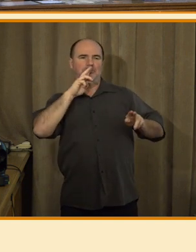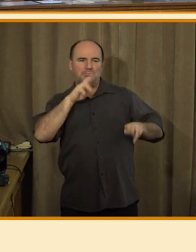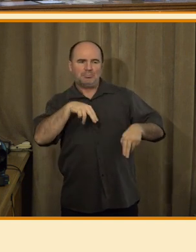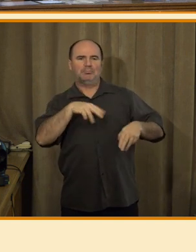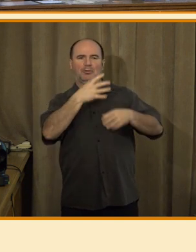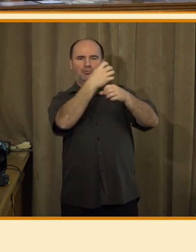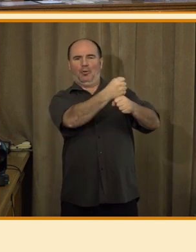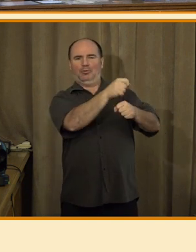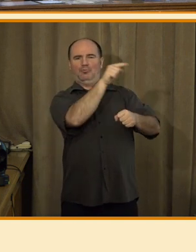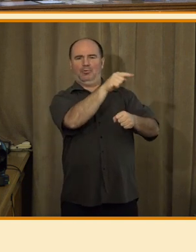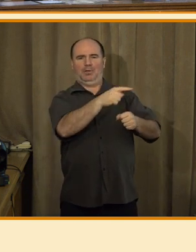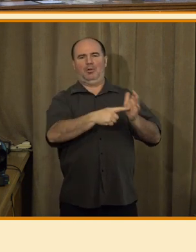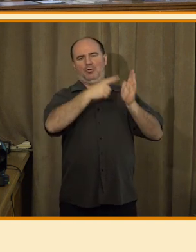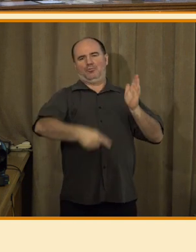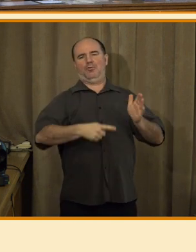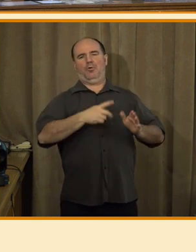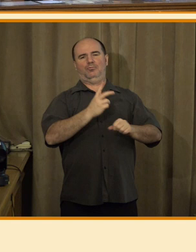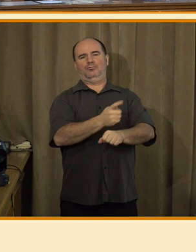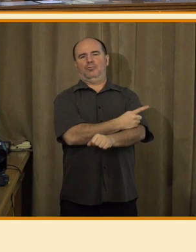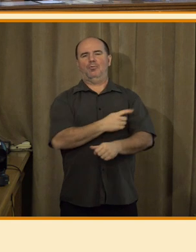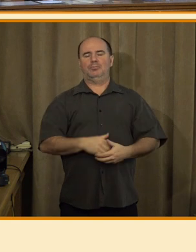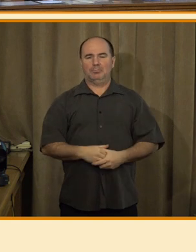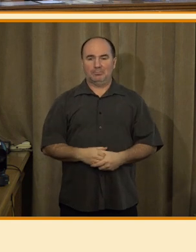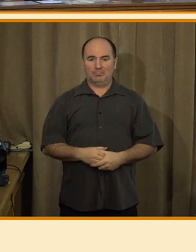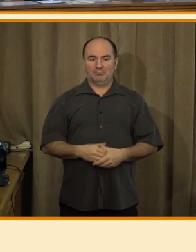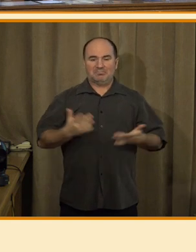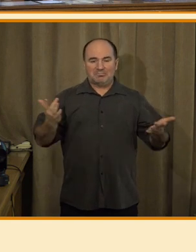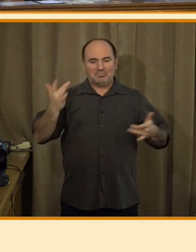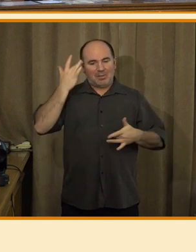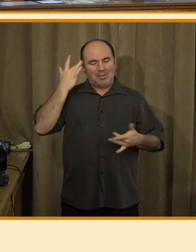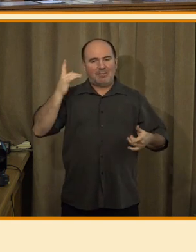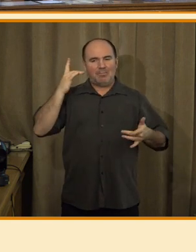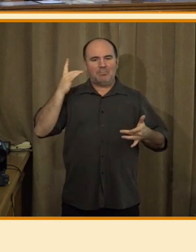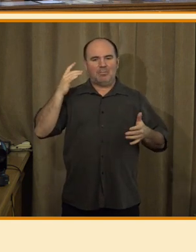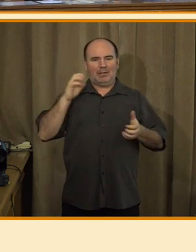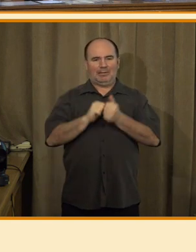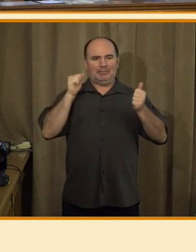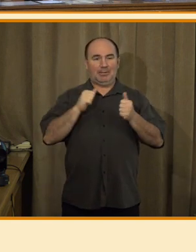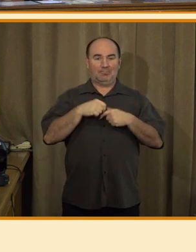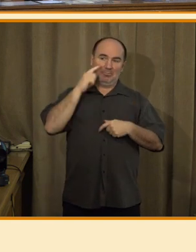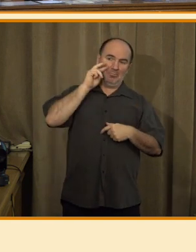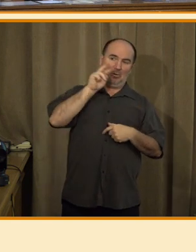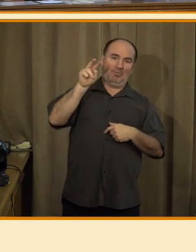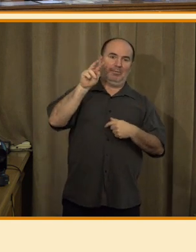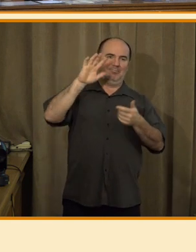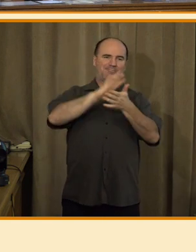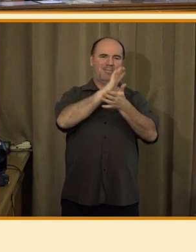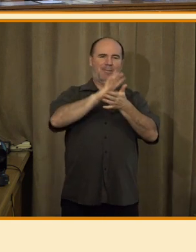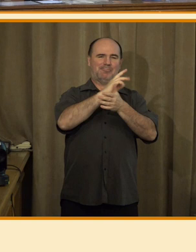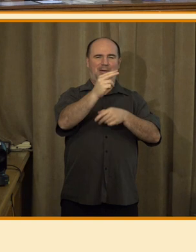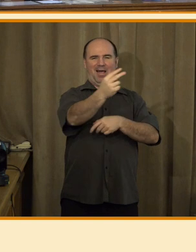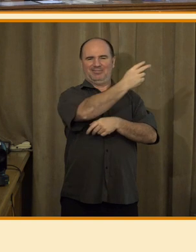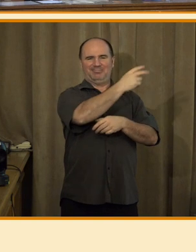why I'm going to at the star map. We are back in the epoch of communism, where everyone could